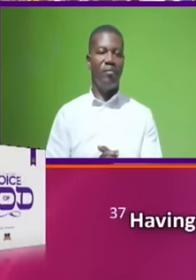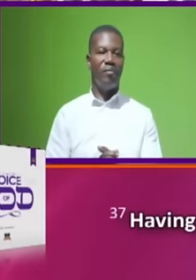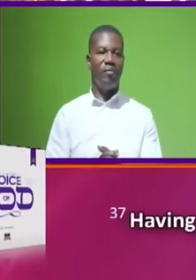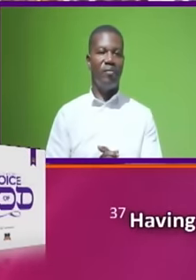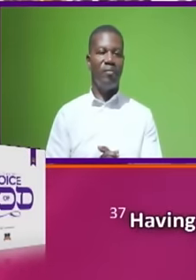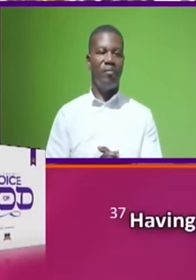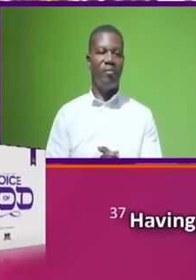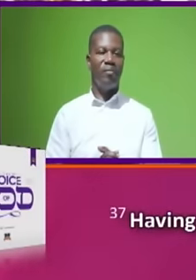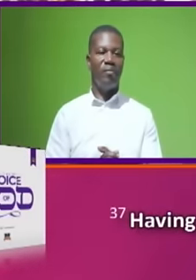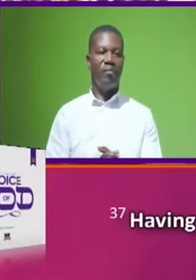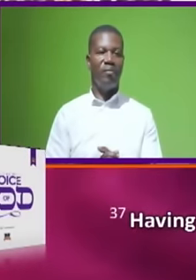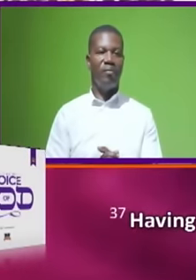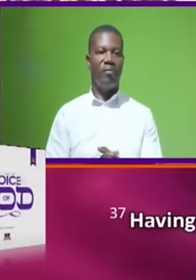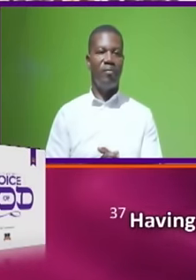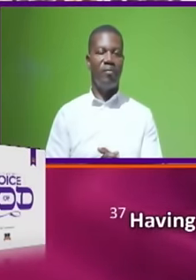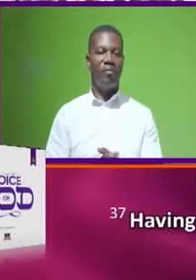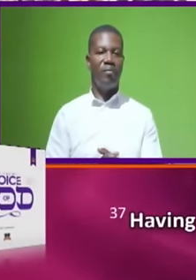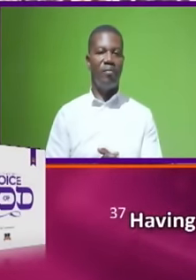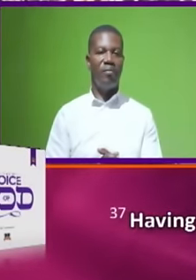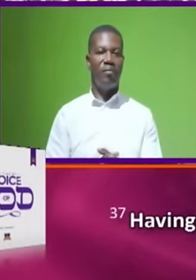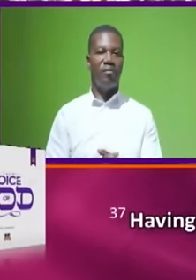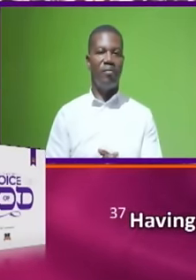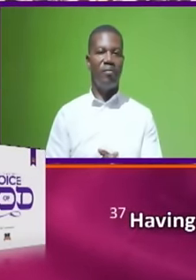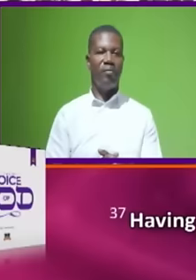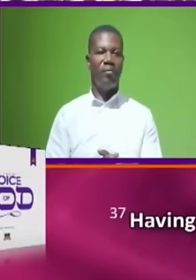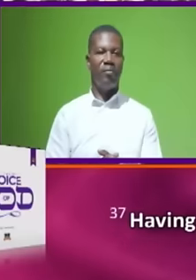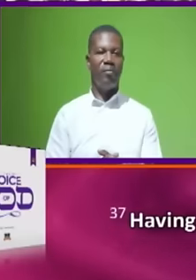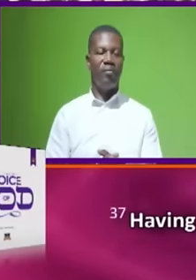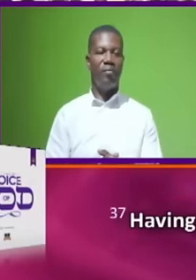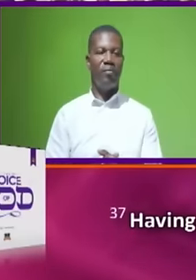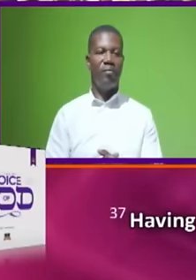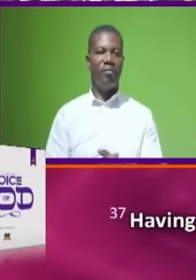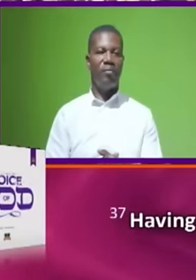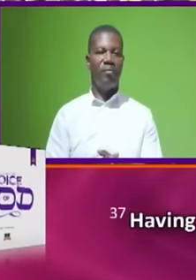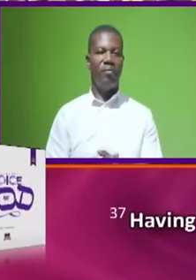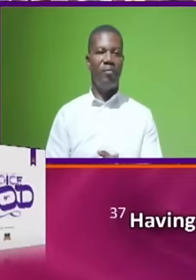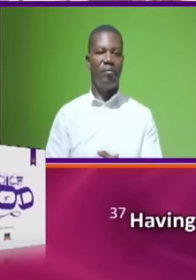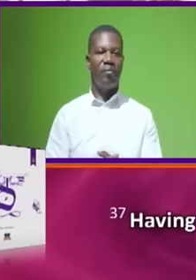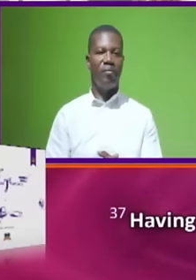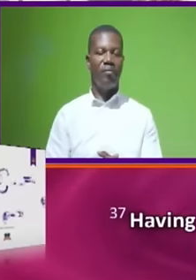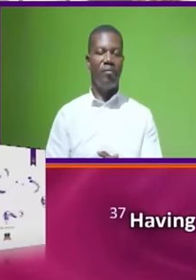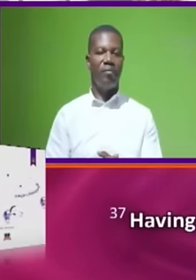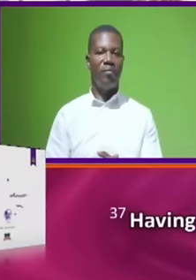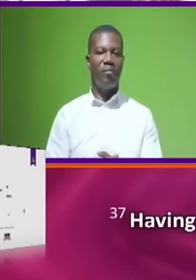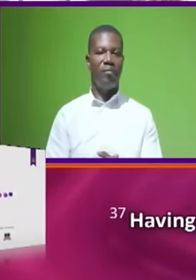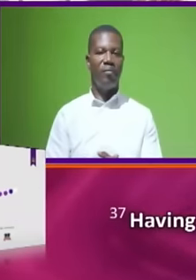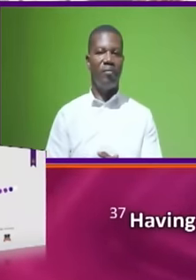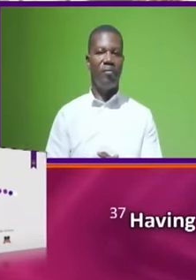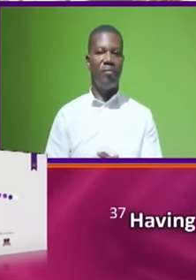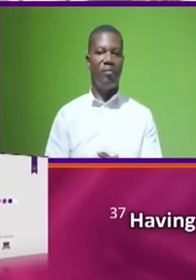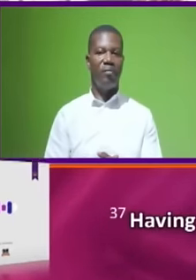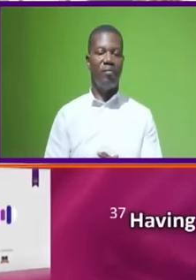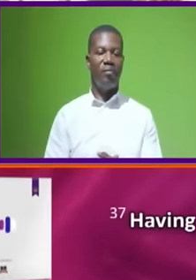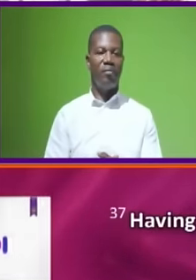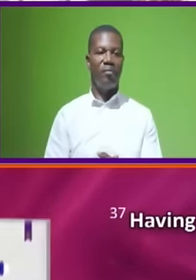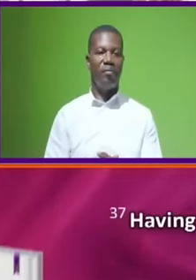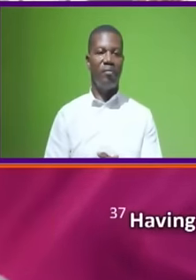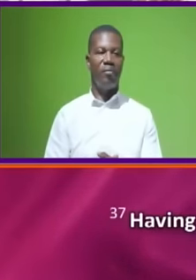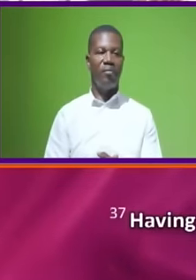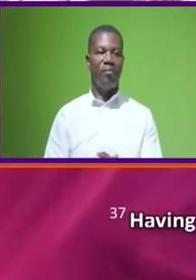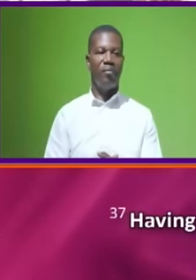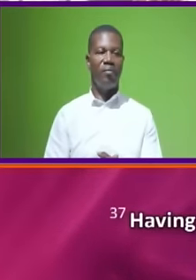today, we the believers, what we remember of you is that you are having a V8, a shop, and then you came for a